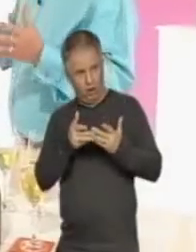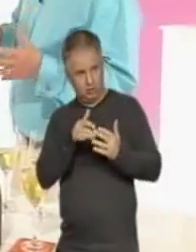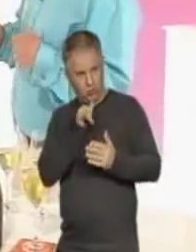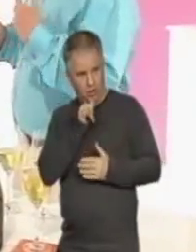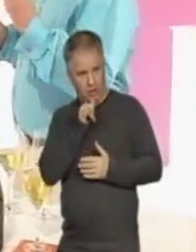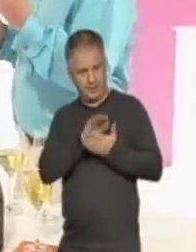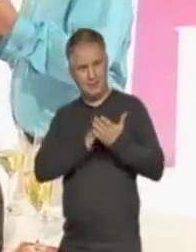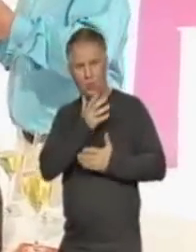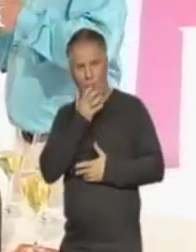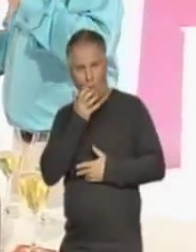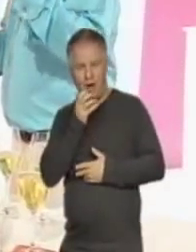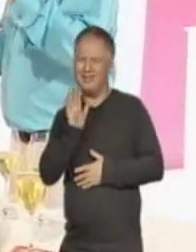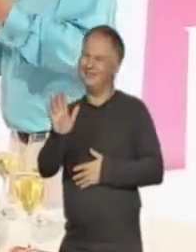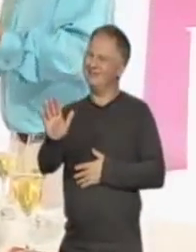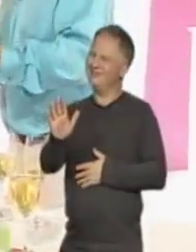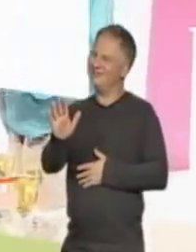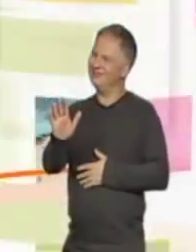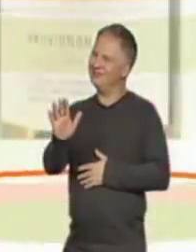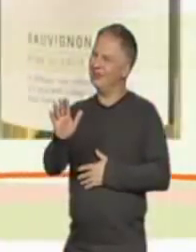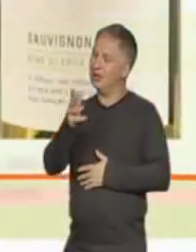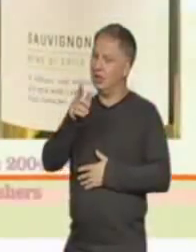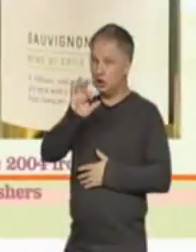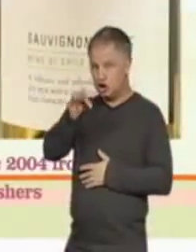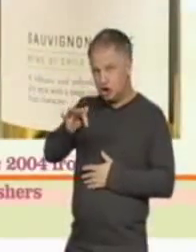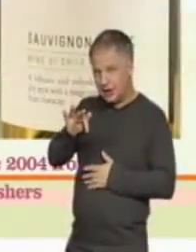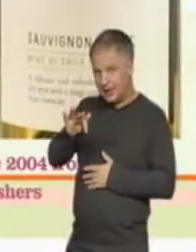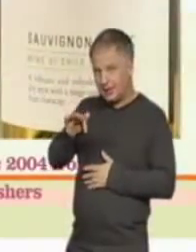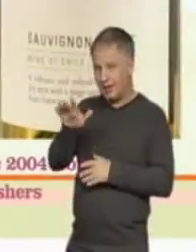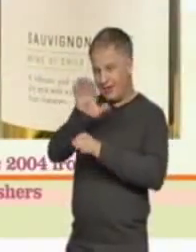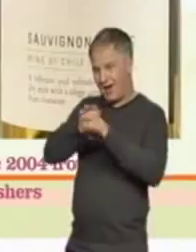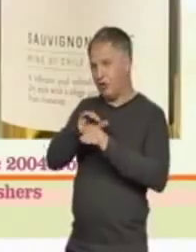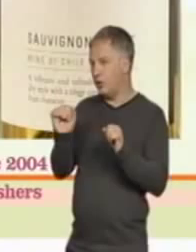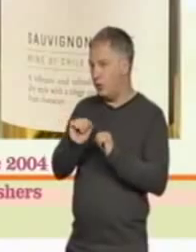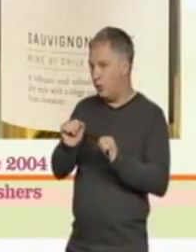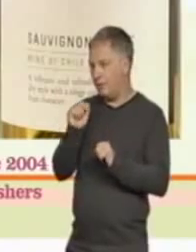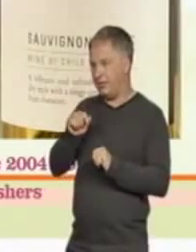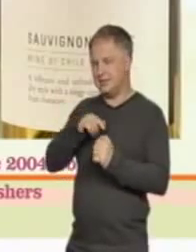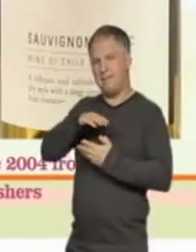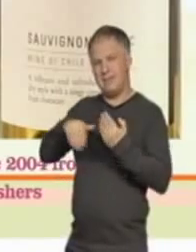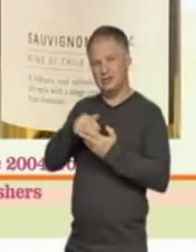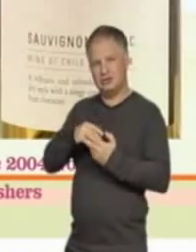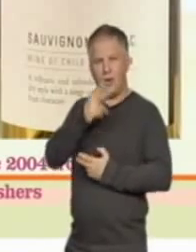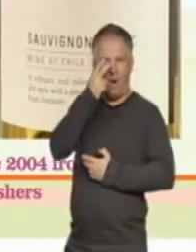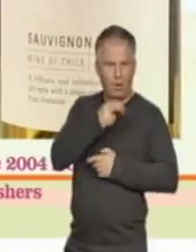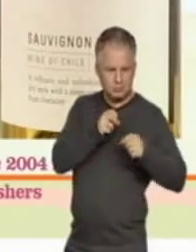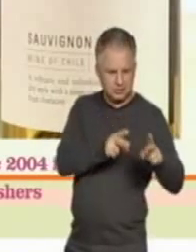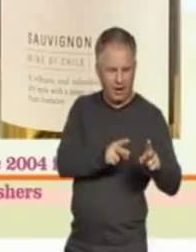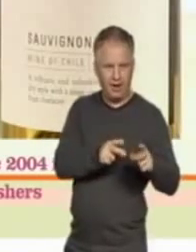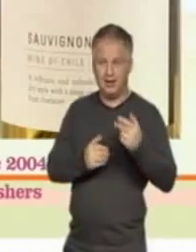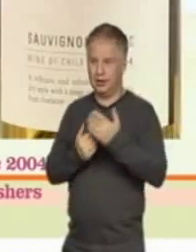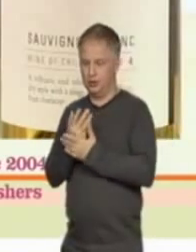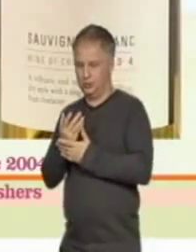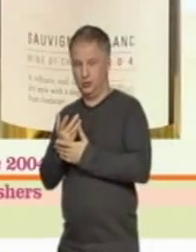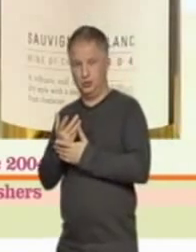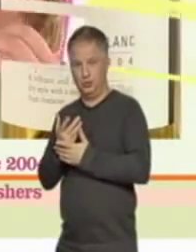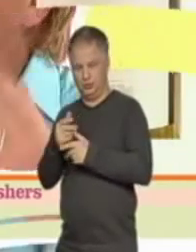warmer climate. This is, well, Chile, it comes from a cooler area of Chile, and the reason I've chosen this one is because it's a blend of the old and new world styles, so it's kind of got all the